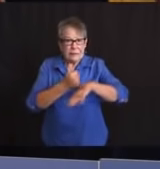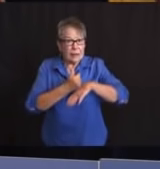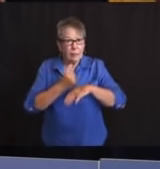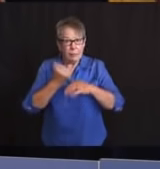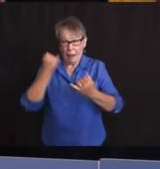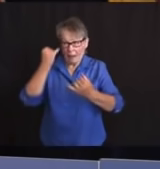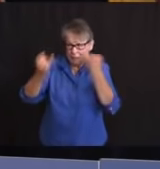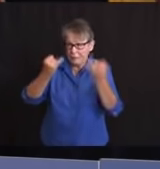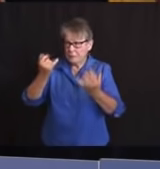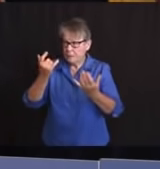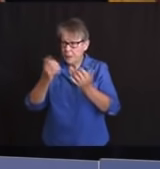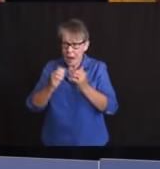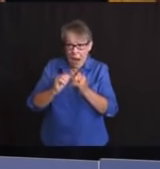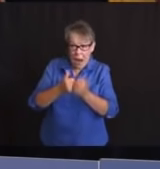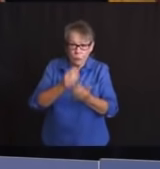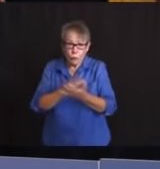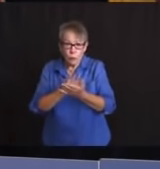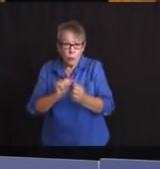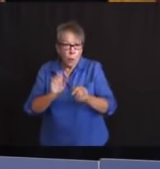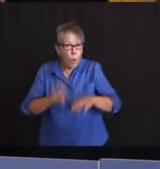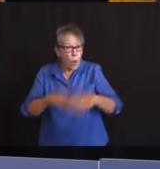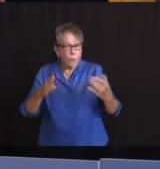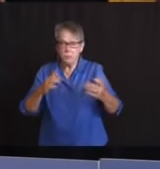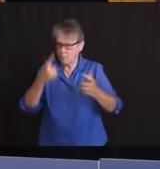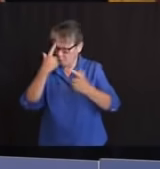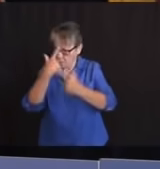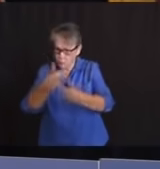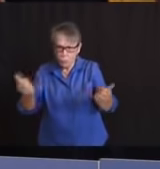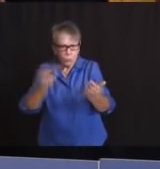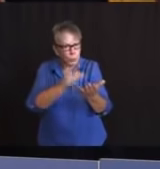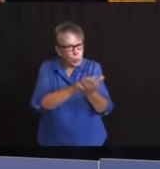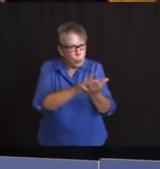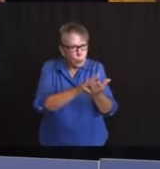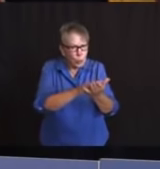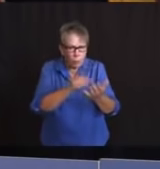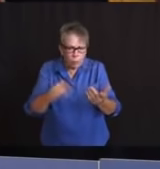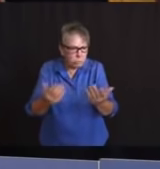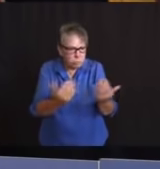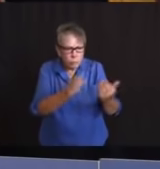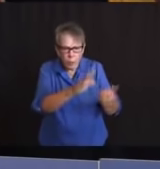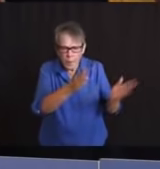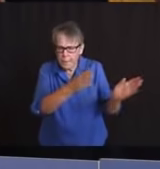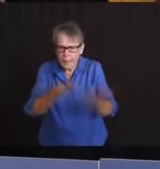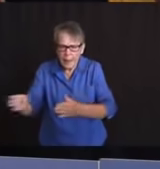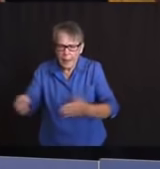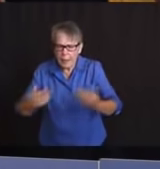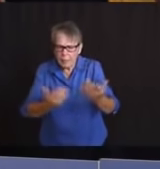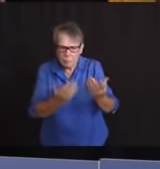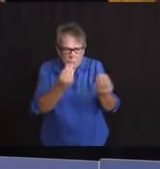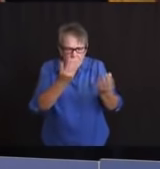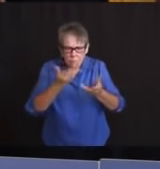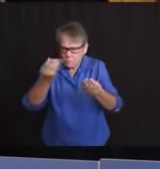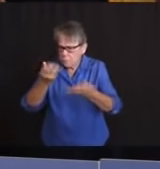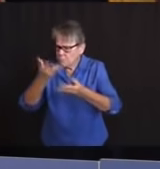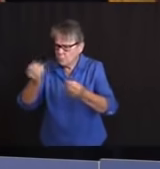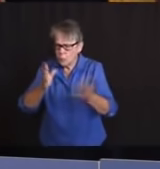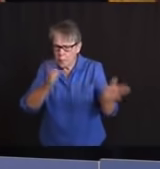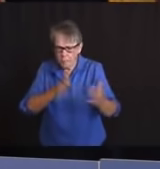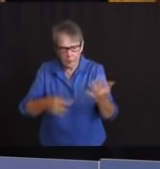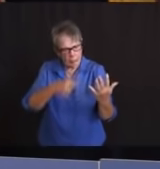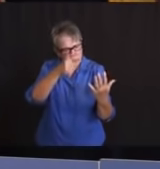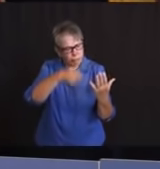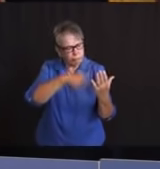It was created with stakeholder input, and we said we would continue to evolve based on that stakeholder input.